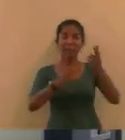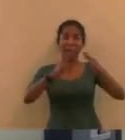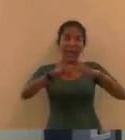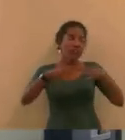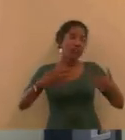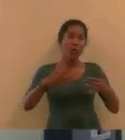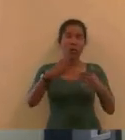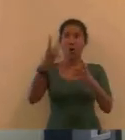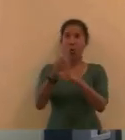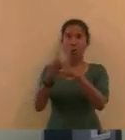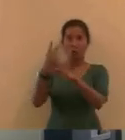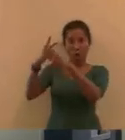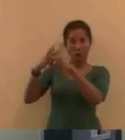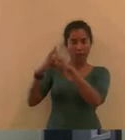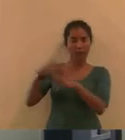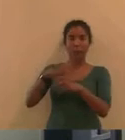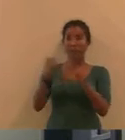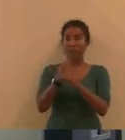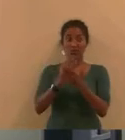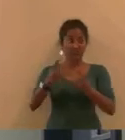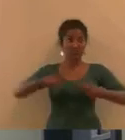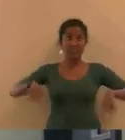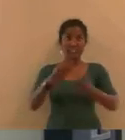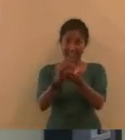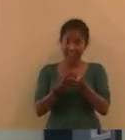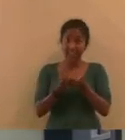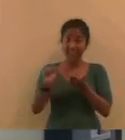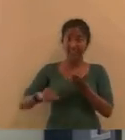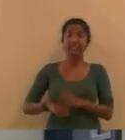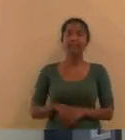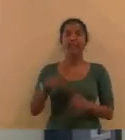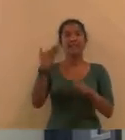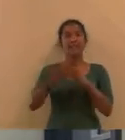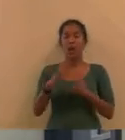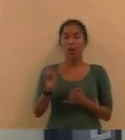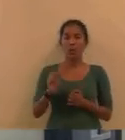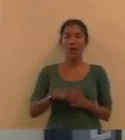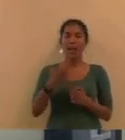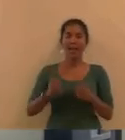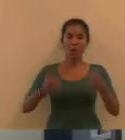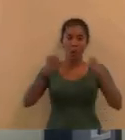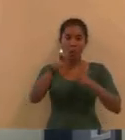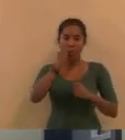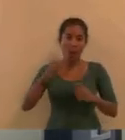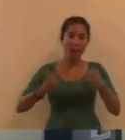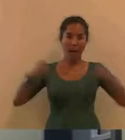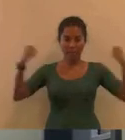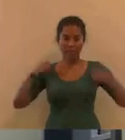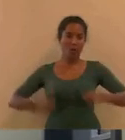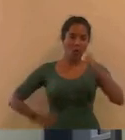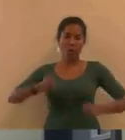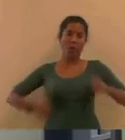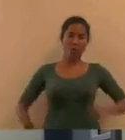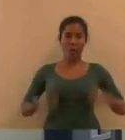the area around you is completely safe. And the final thing is have a little bit of a warm-up just before